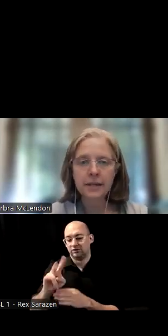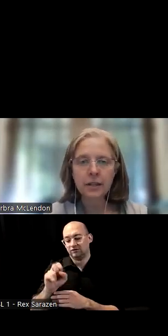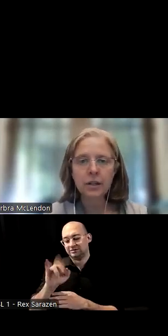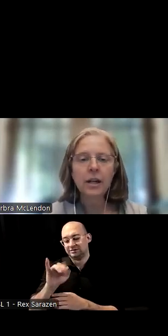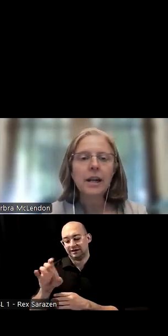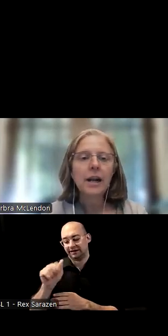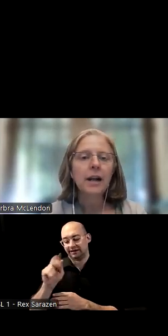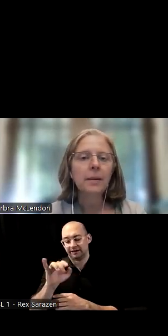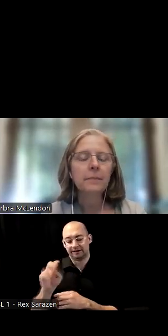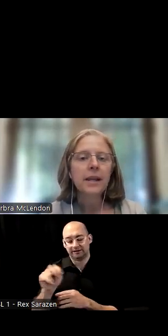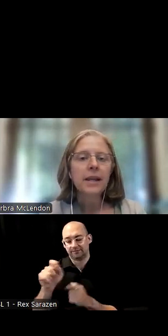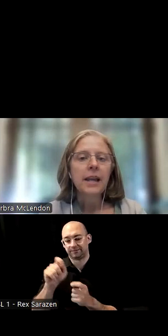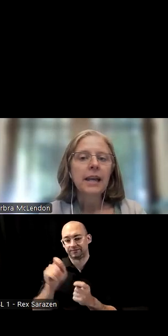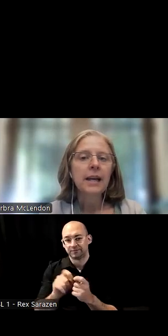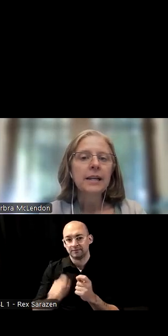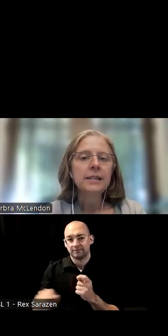in particular.